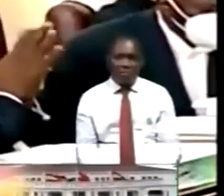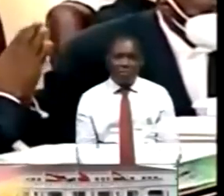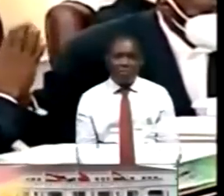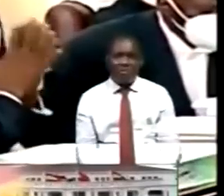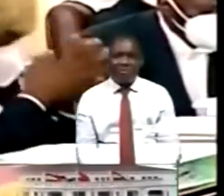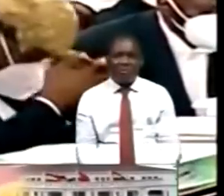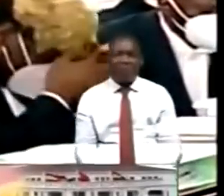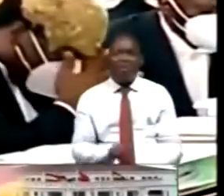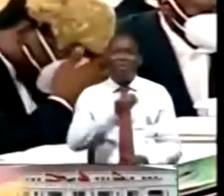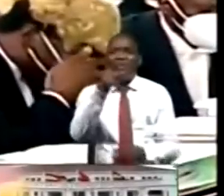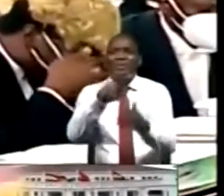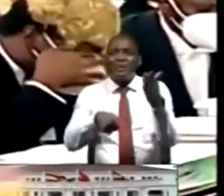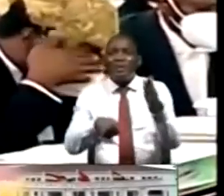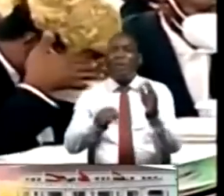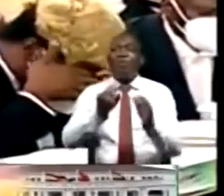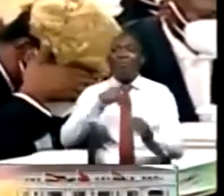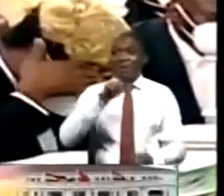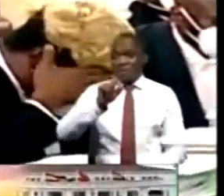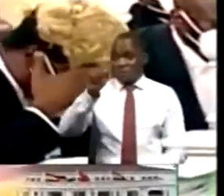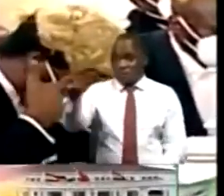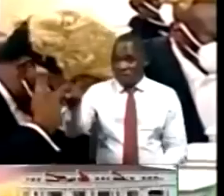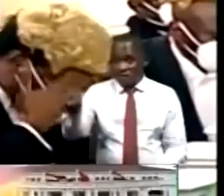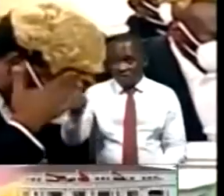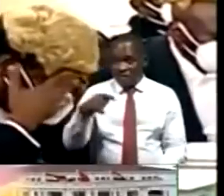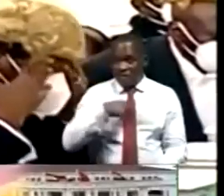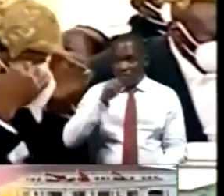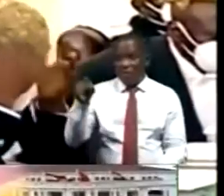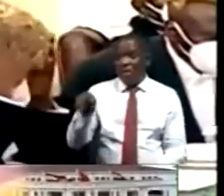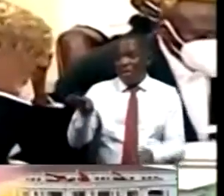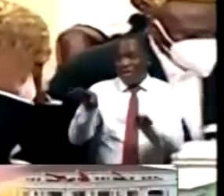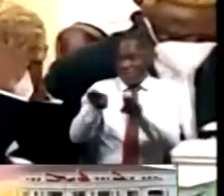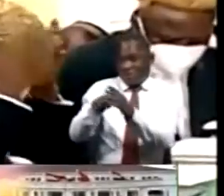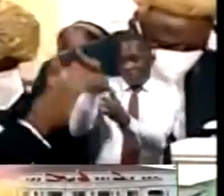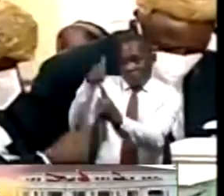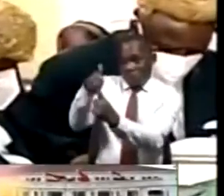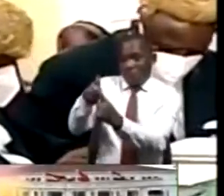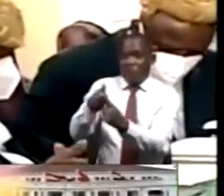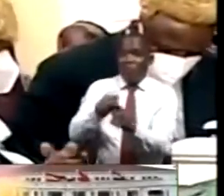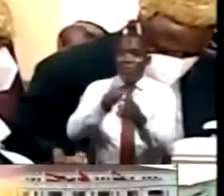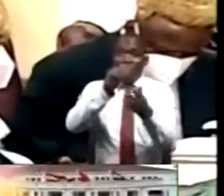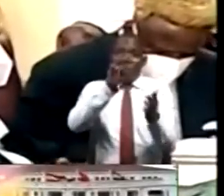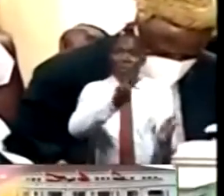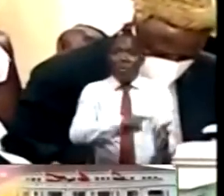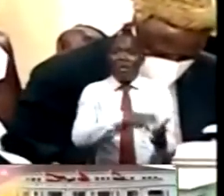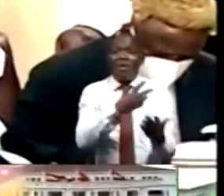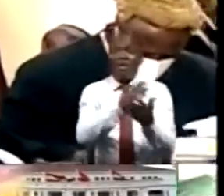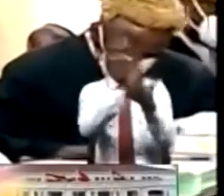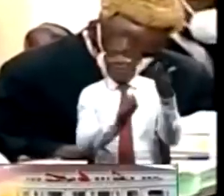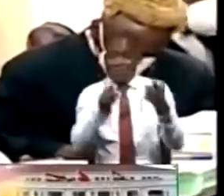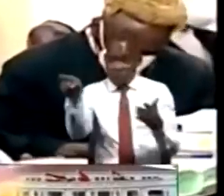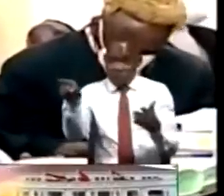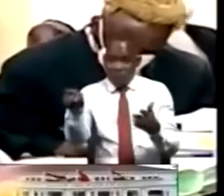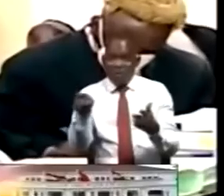What is the question? The question to you is that even in your witness statement, you have